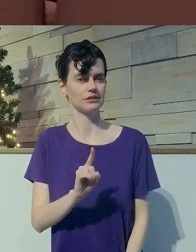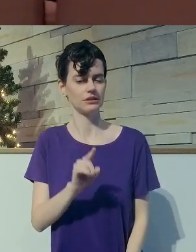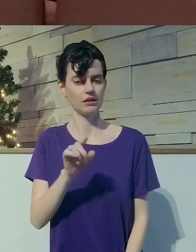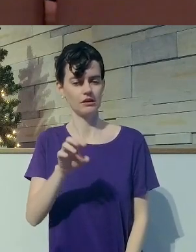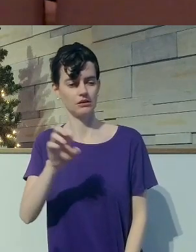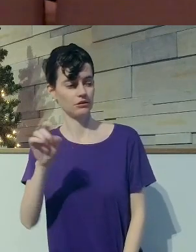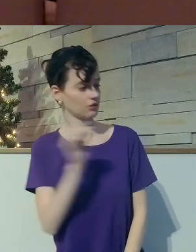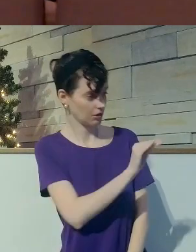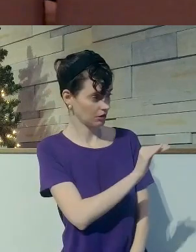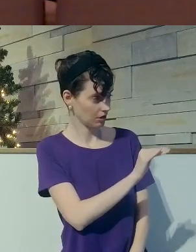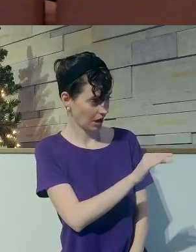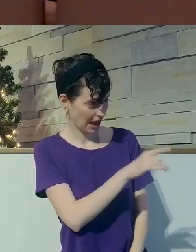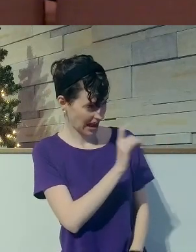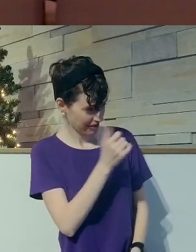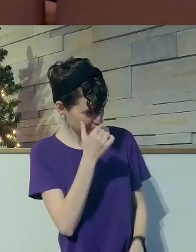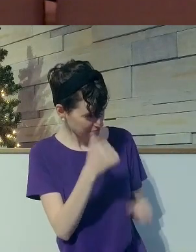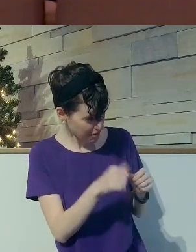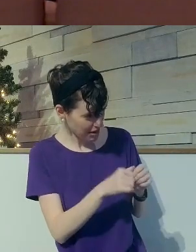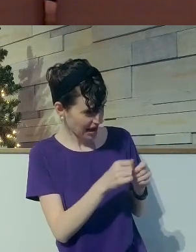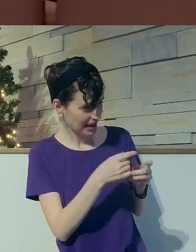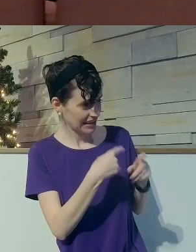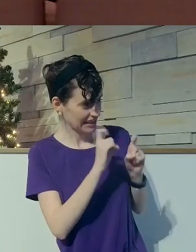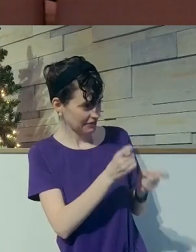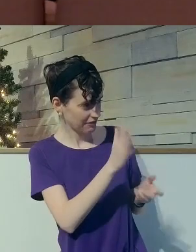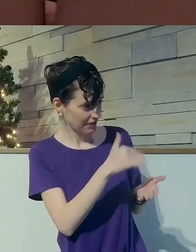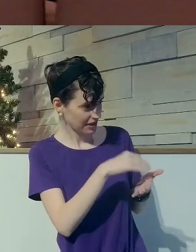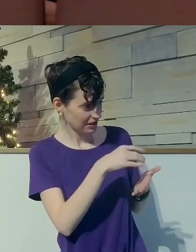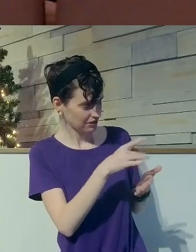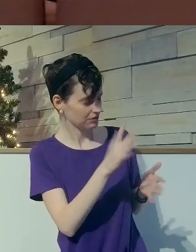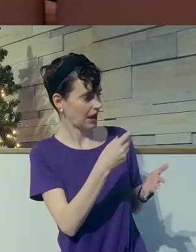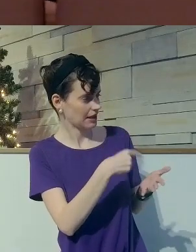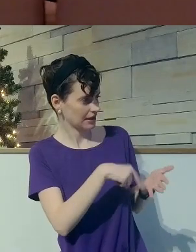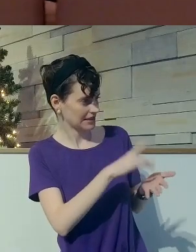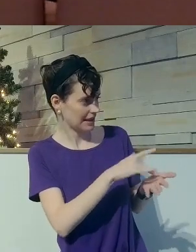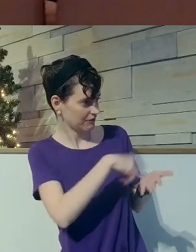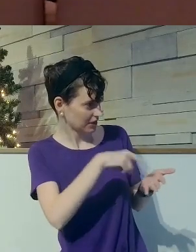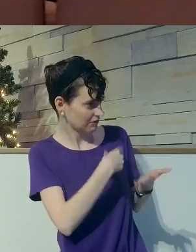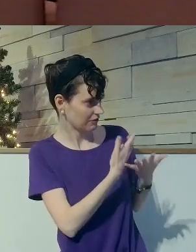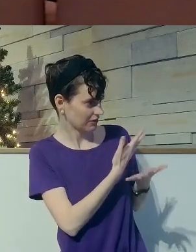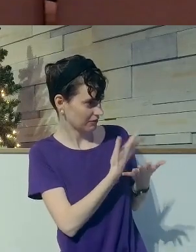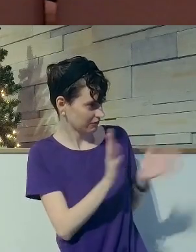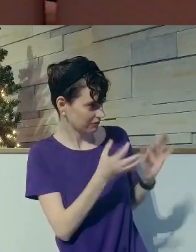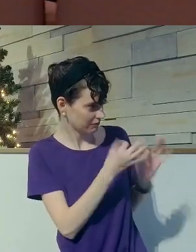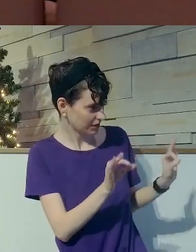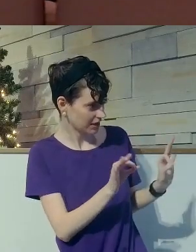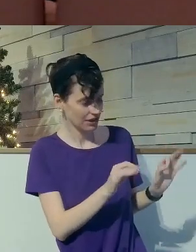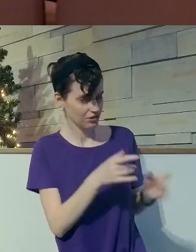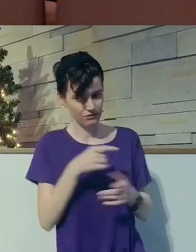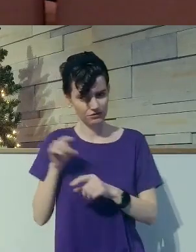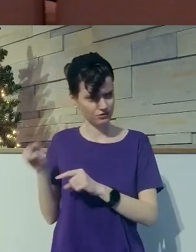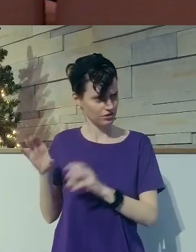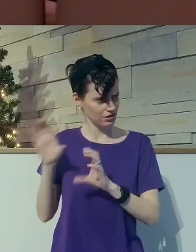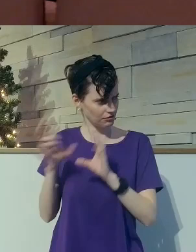Joseph comes back to Tom. Tom, didn't I release you from a debt, a huge debt? Yes. And then how did you treat Harry? What